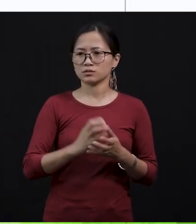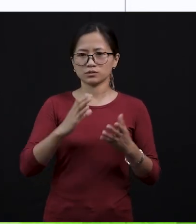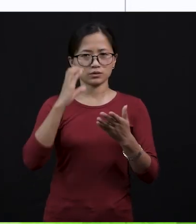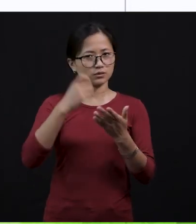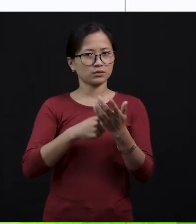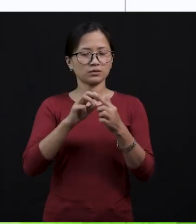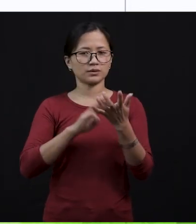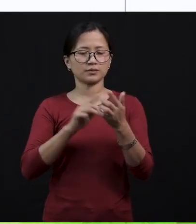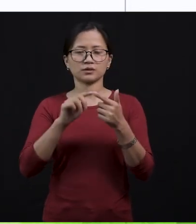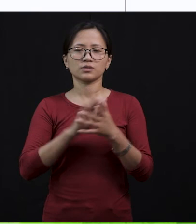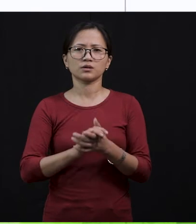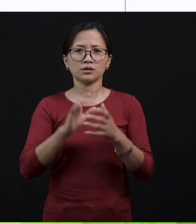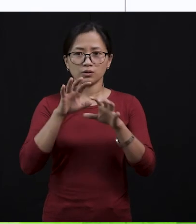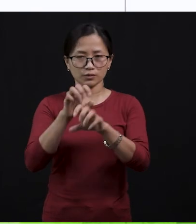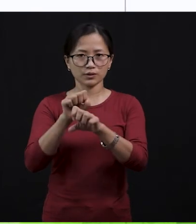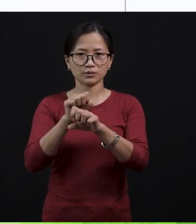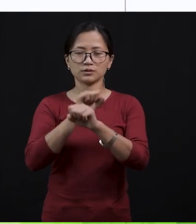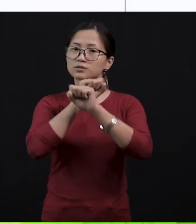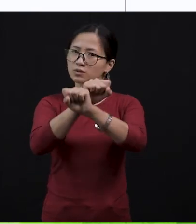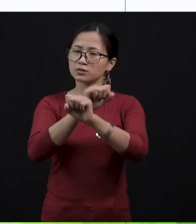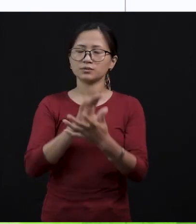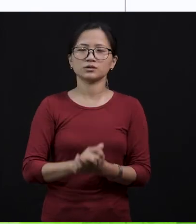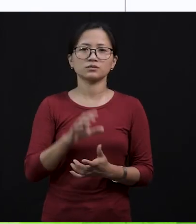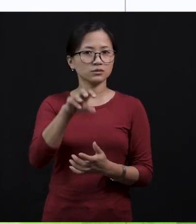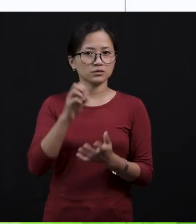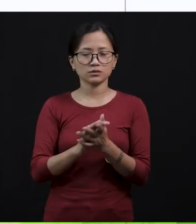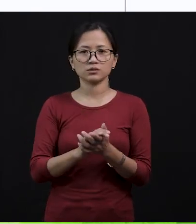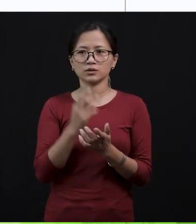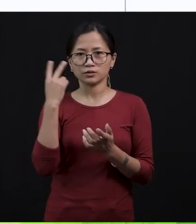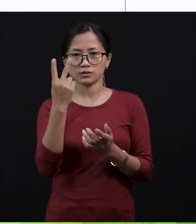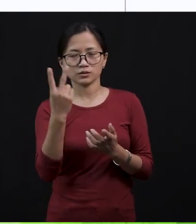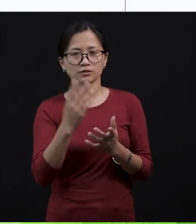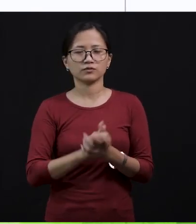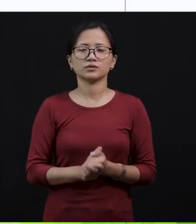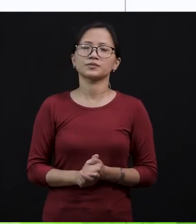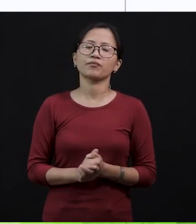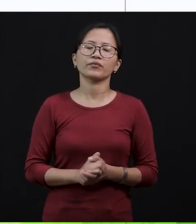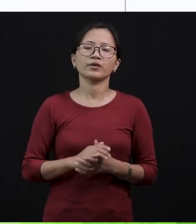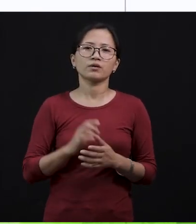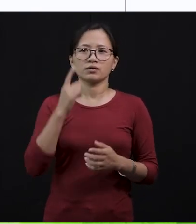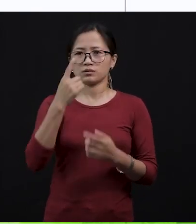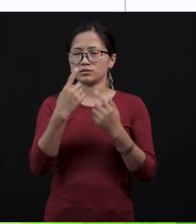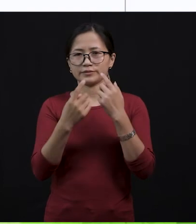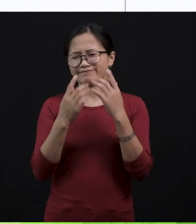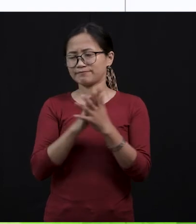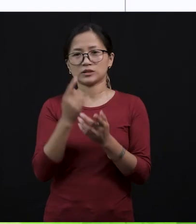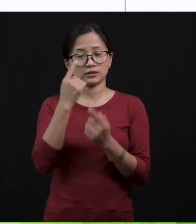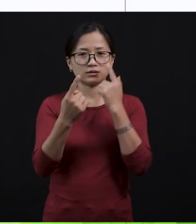discovered, he had escaped. He's nowhere to be found. And that is why even the best police force are